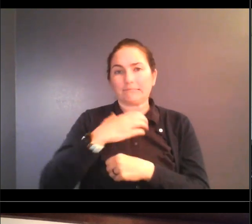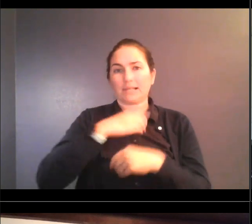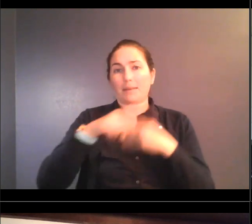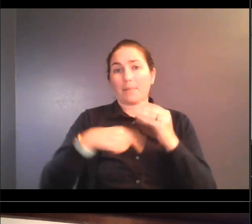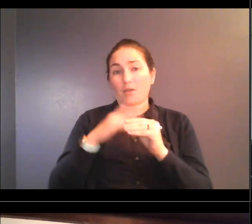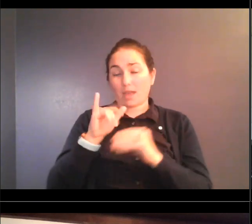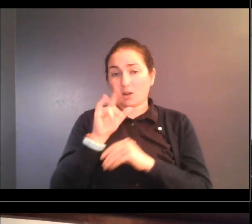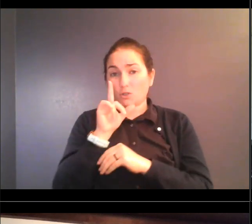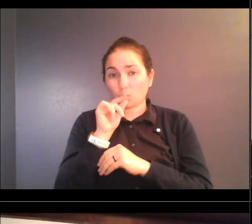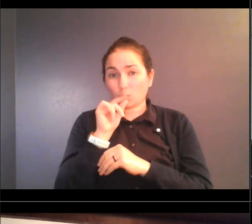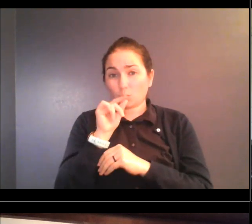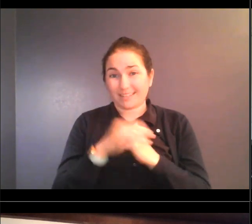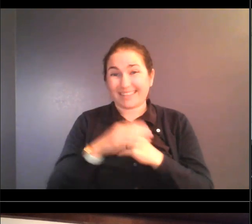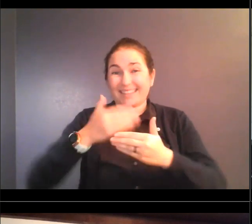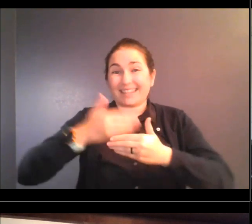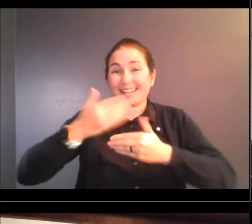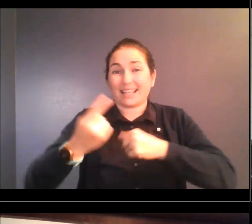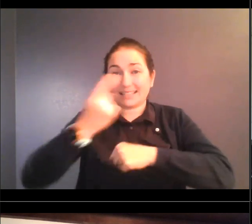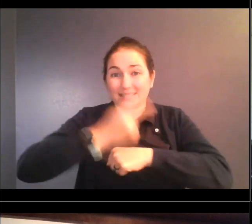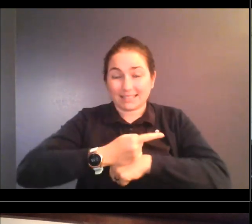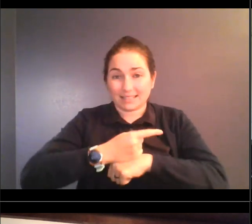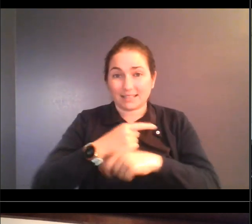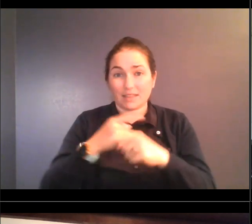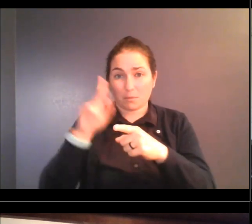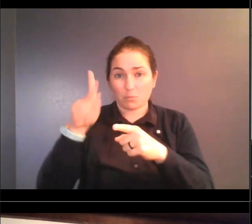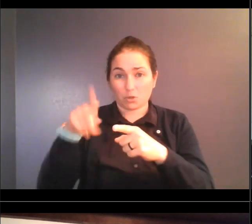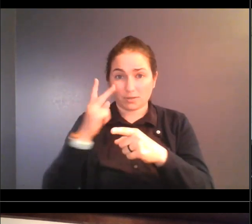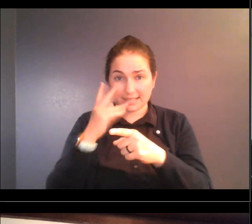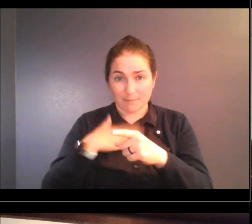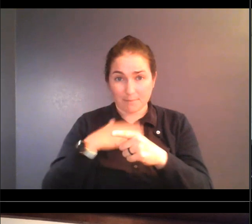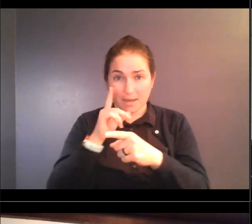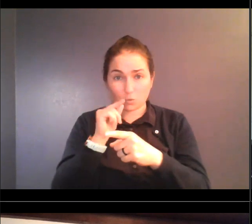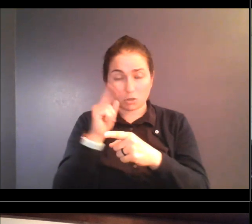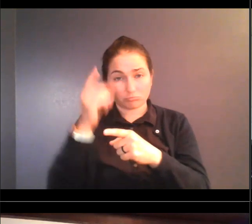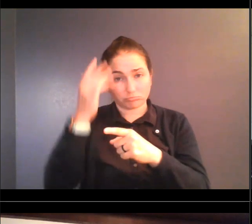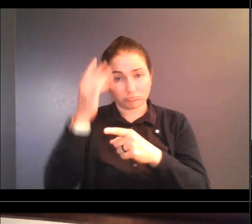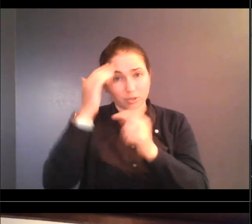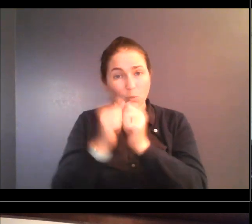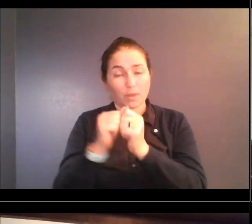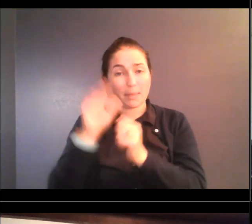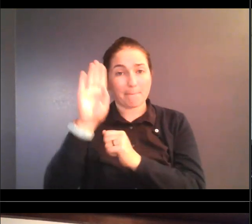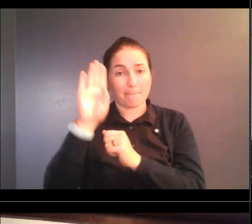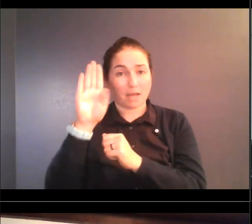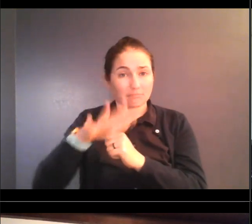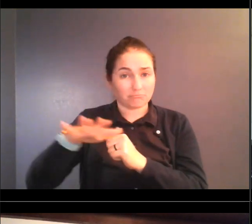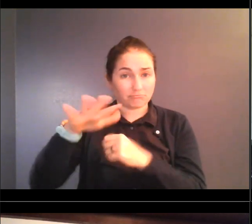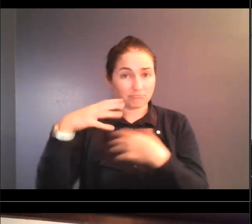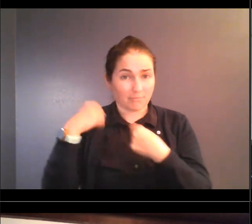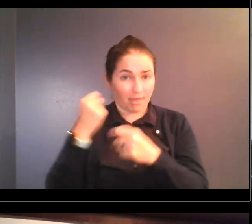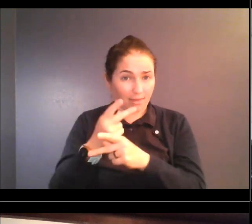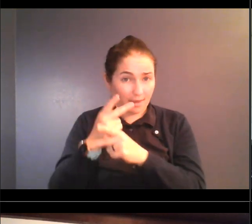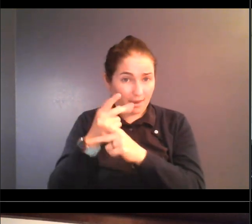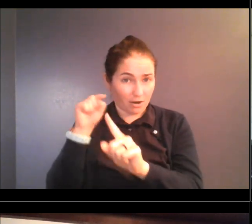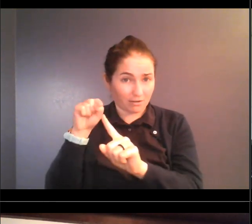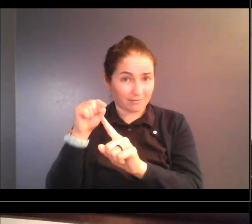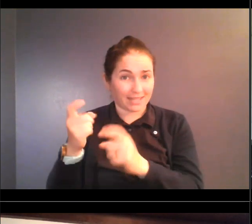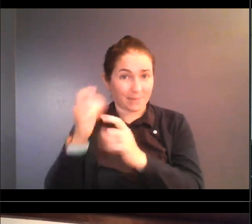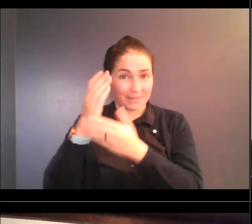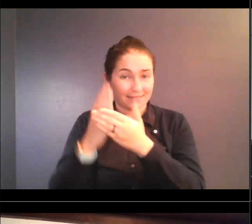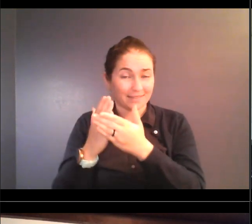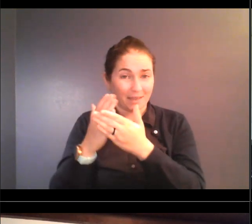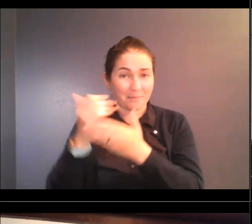Twitter. And the next day, somebody who had seen my tweet, who was familiar with Boston area healthcare, gave me some